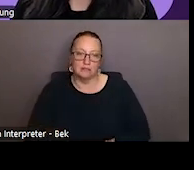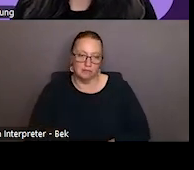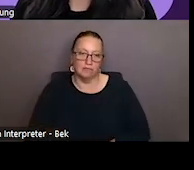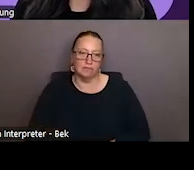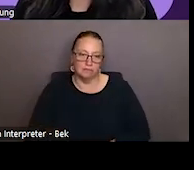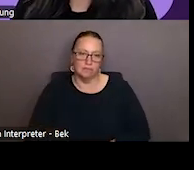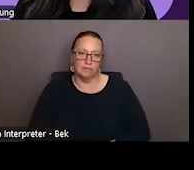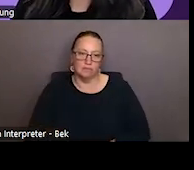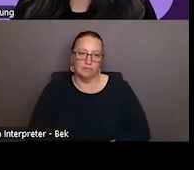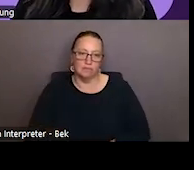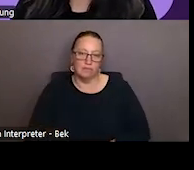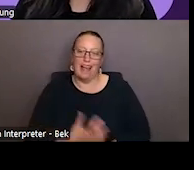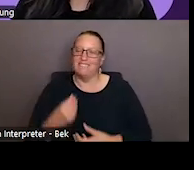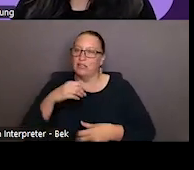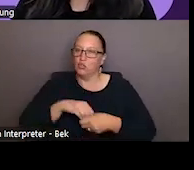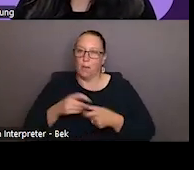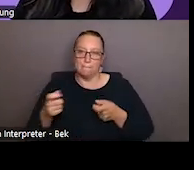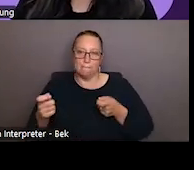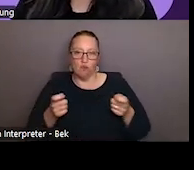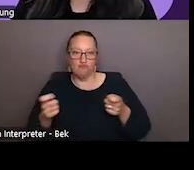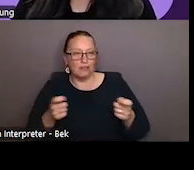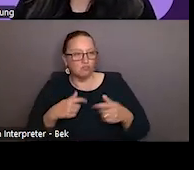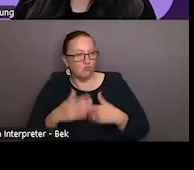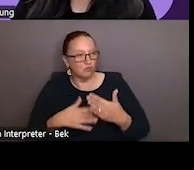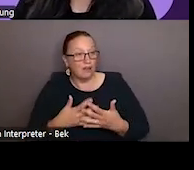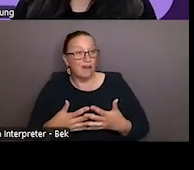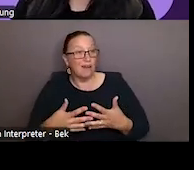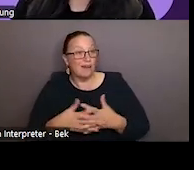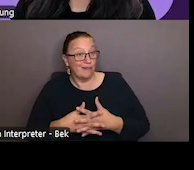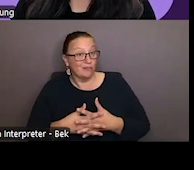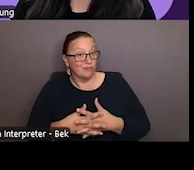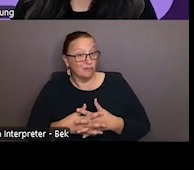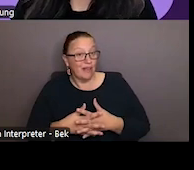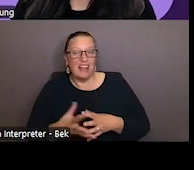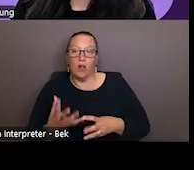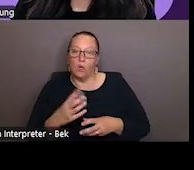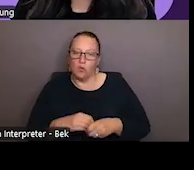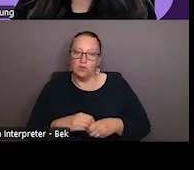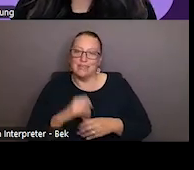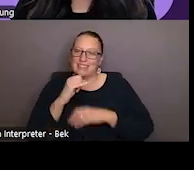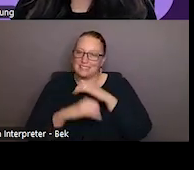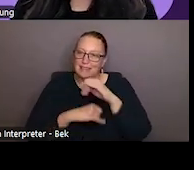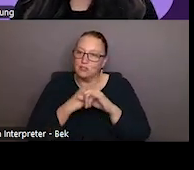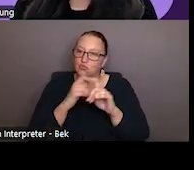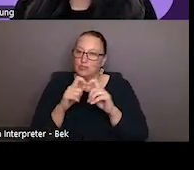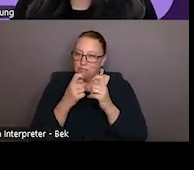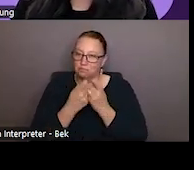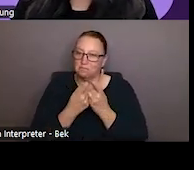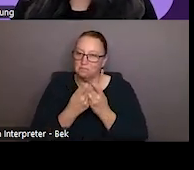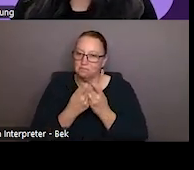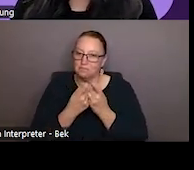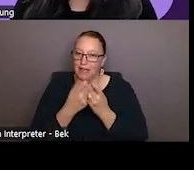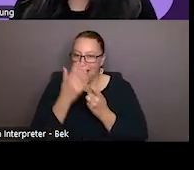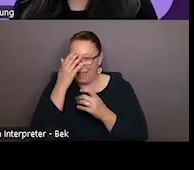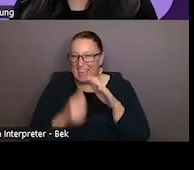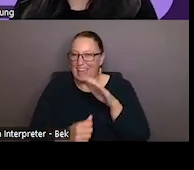An internal moderation process will be conducted by Creative Australia, which includes the international team, heads of